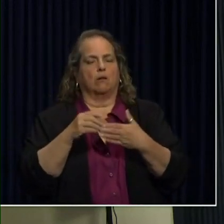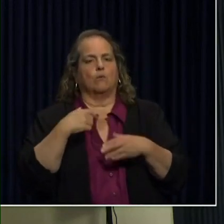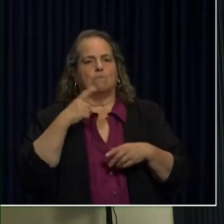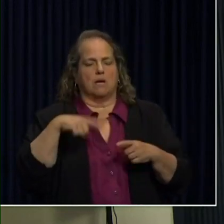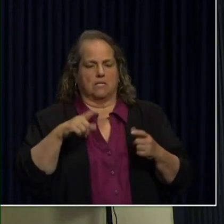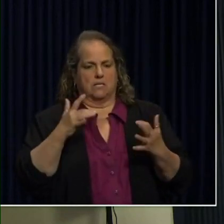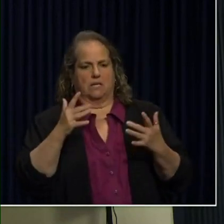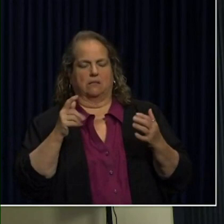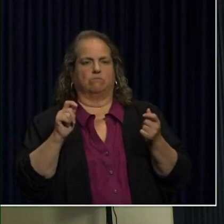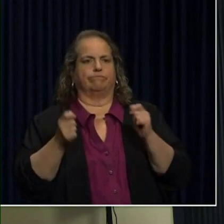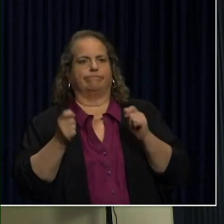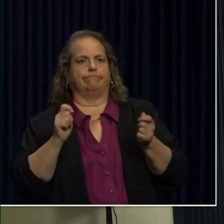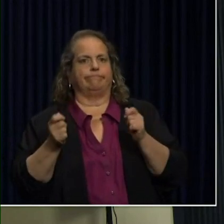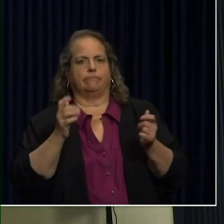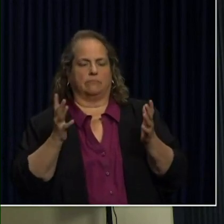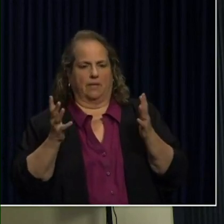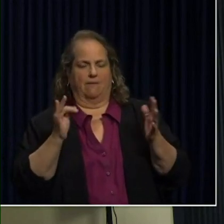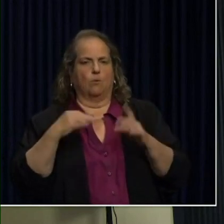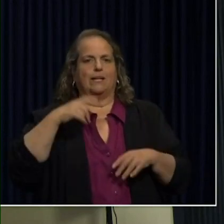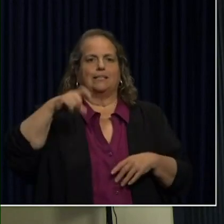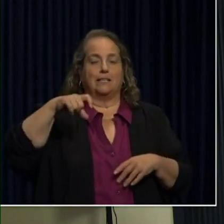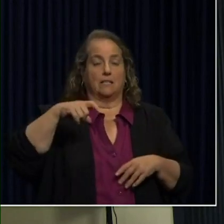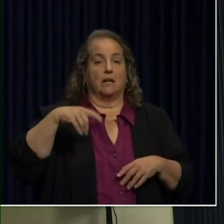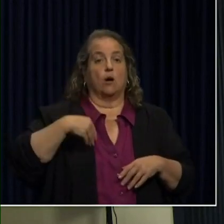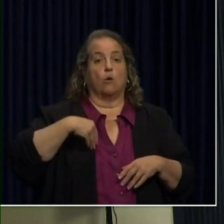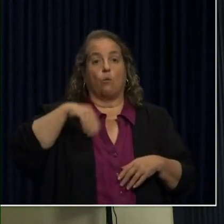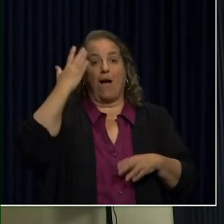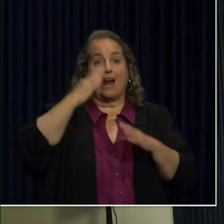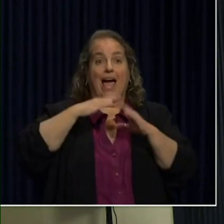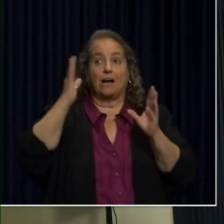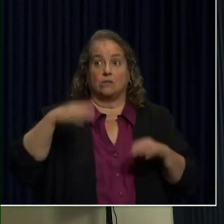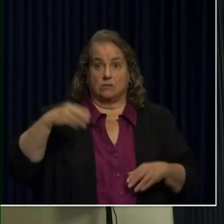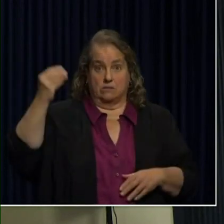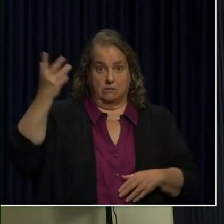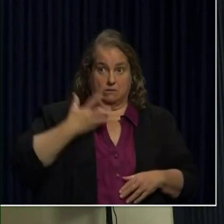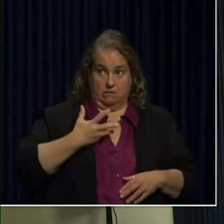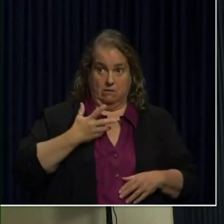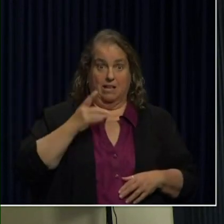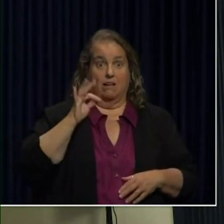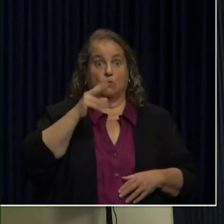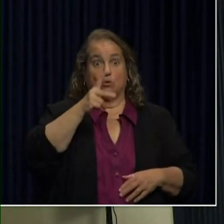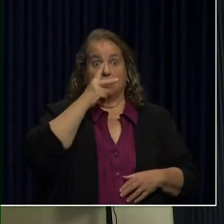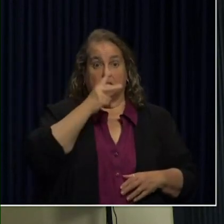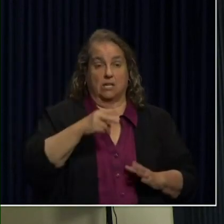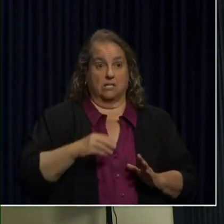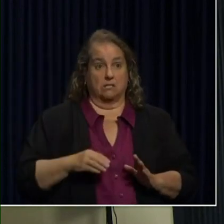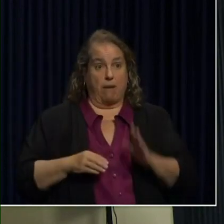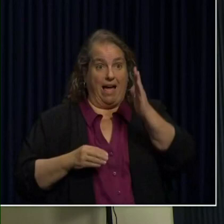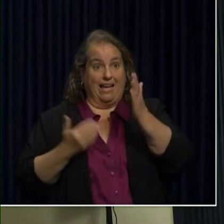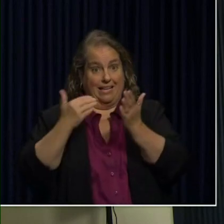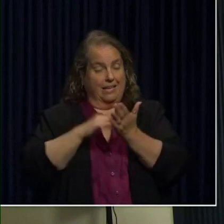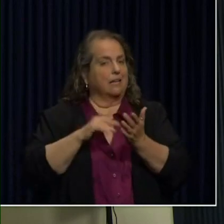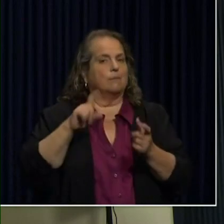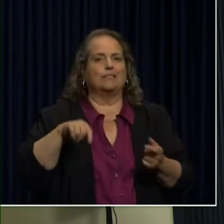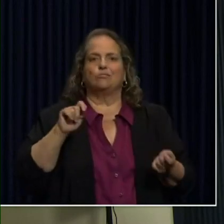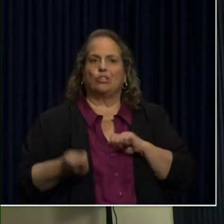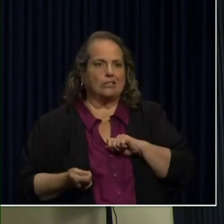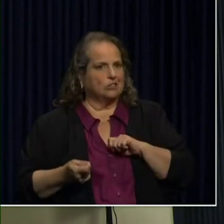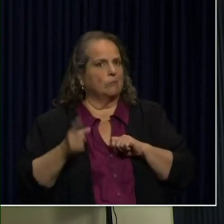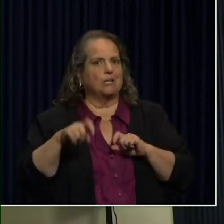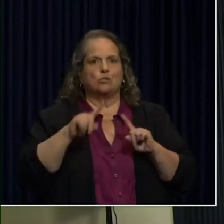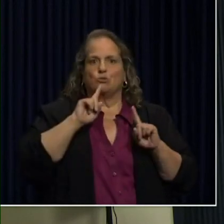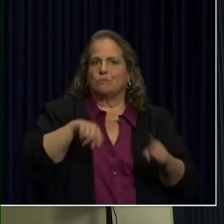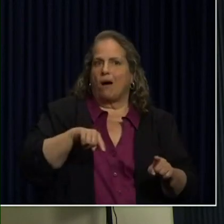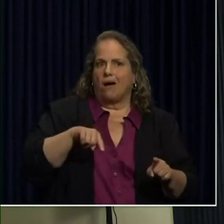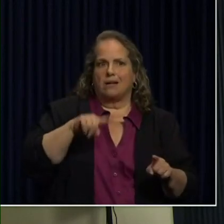The White House is saying that as you open up, you may see spikes, you may see changes, and you got to be able to respond. So one